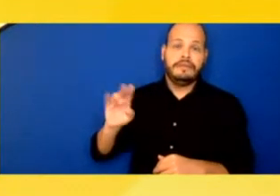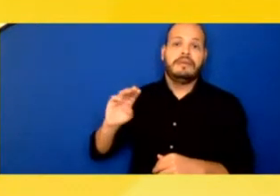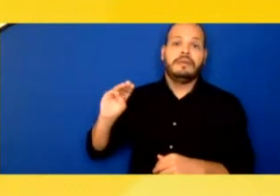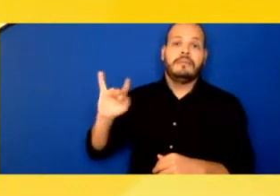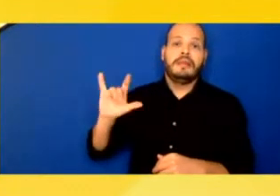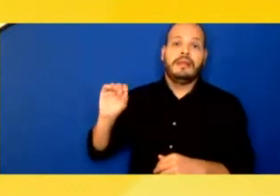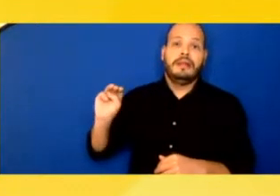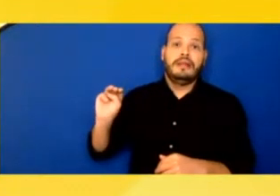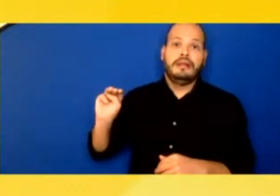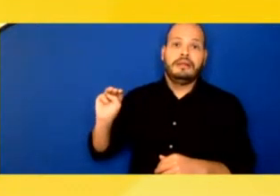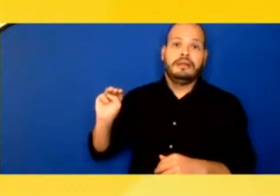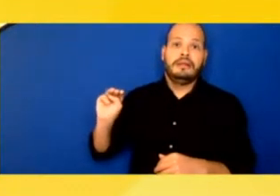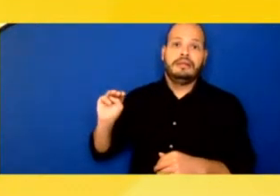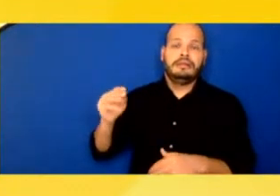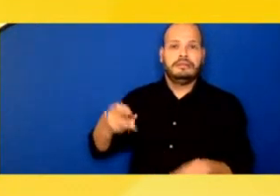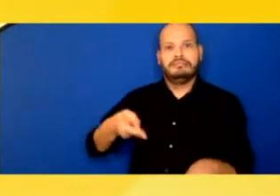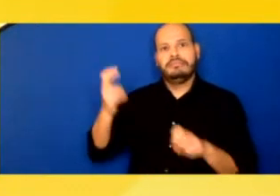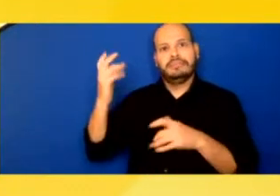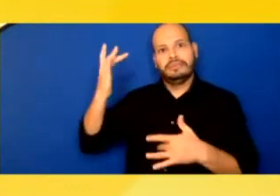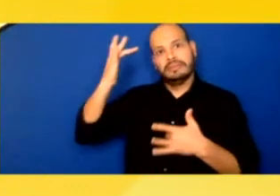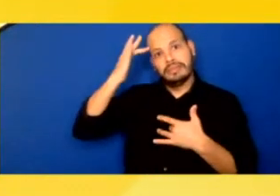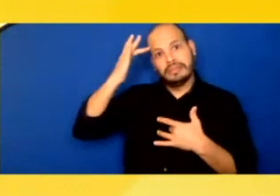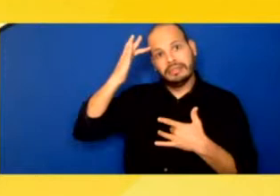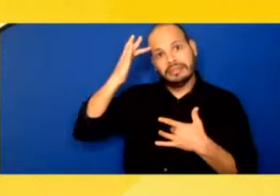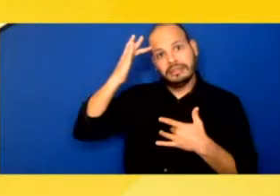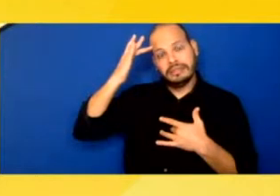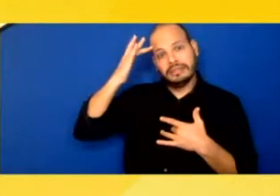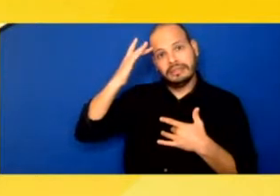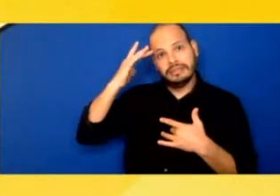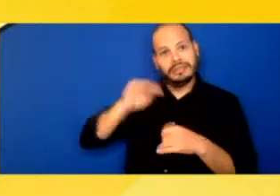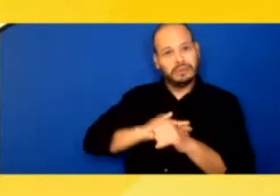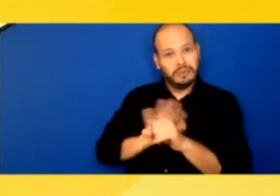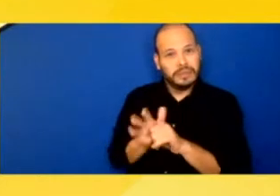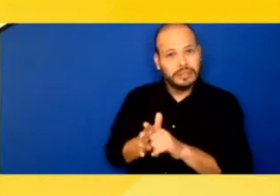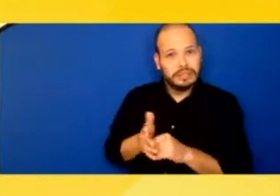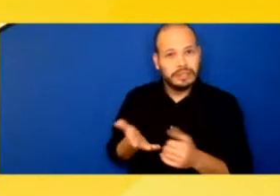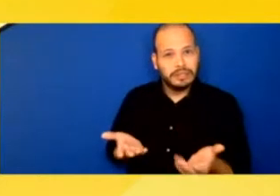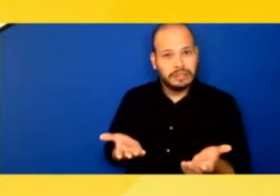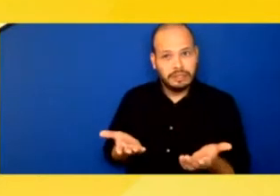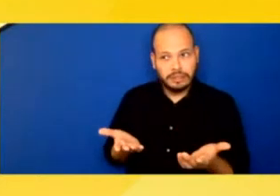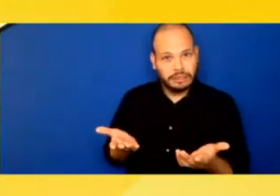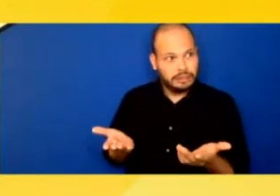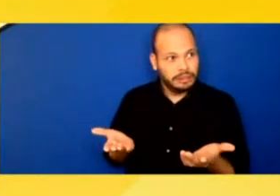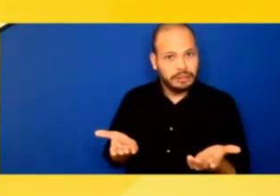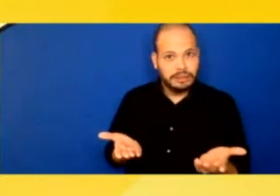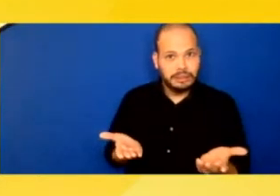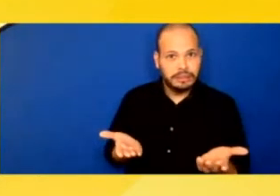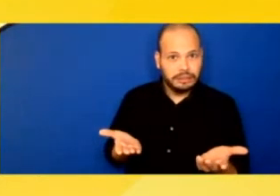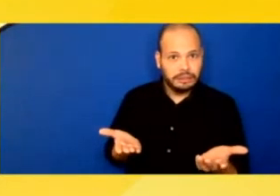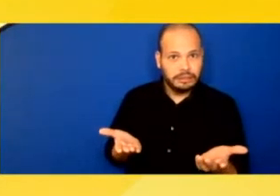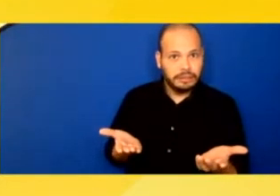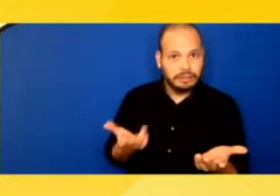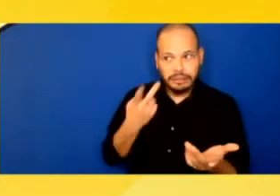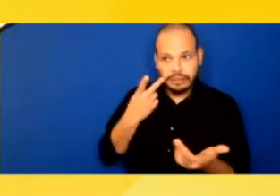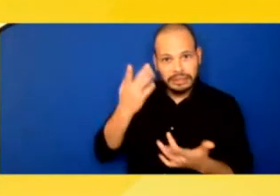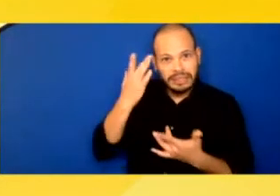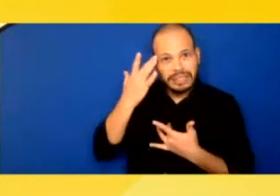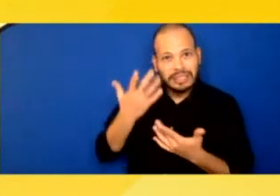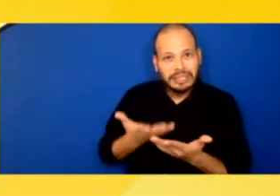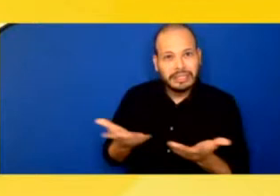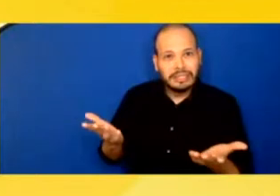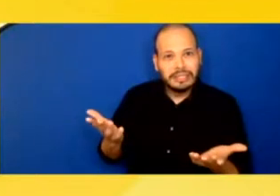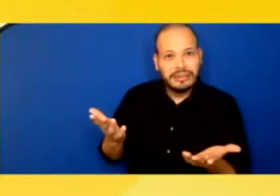214,000 people have died, Liz, from COVID. And they didn't have to die. And we're talking about projection. We're talking about by February now,